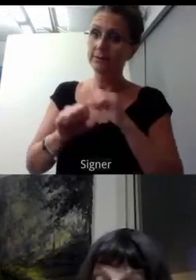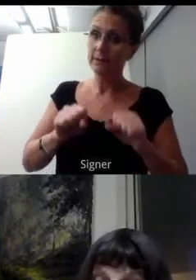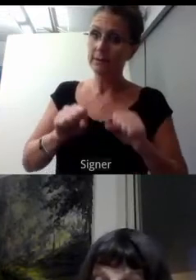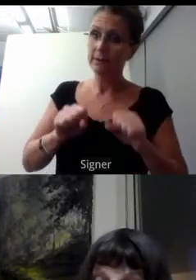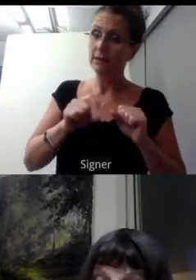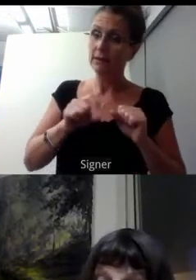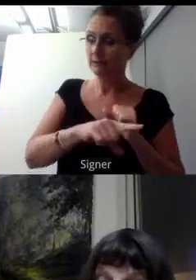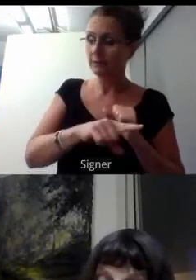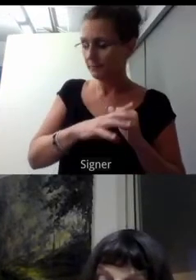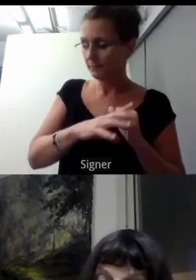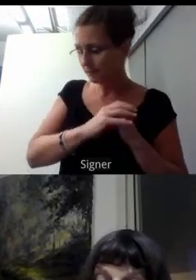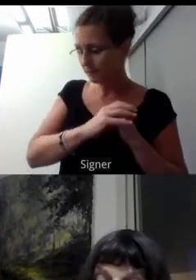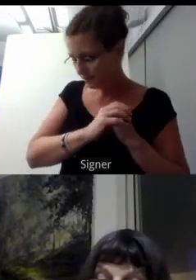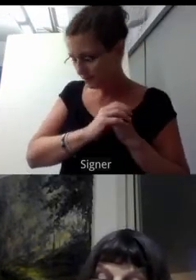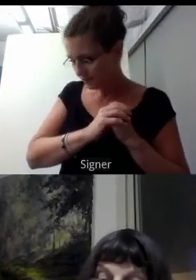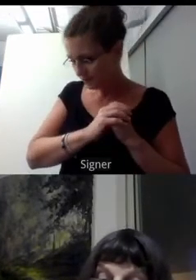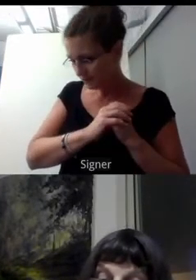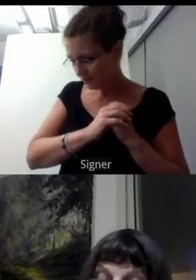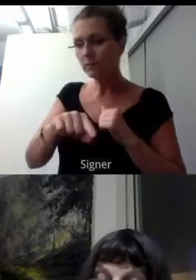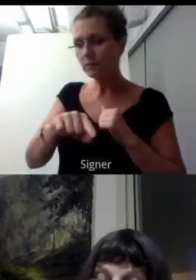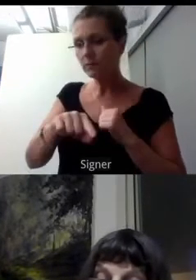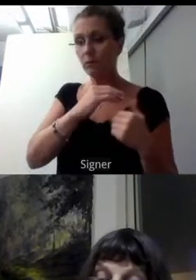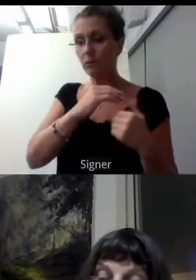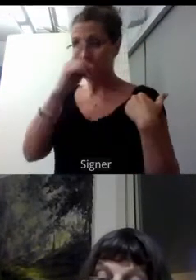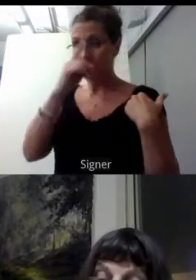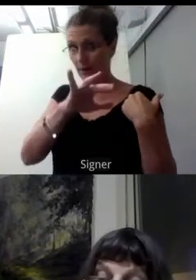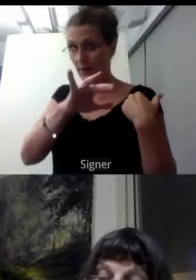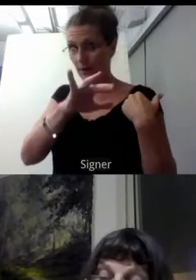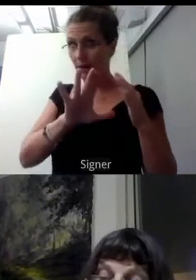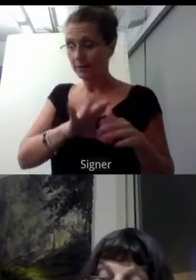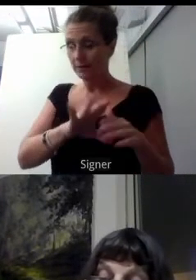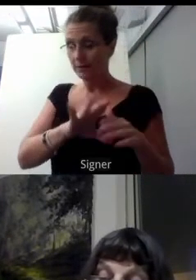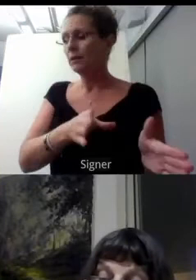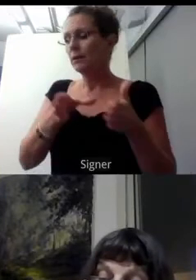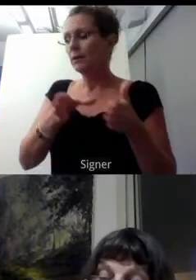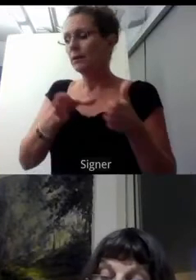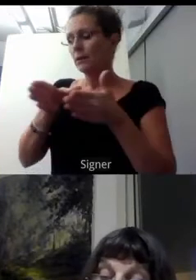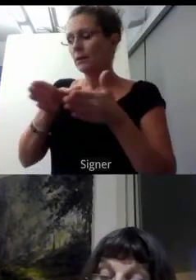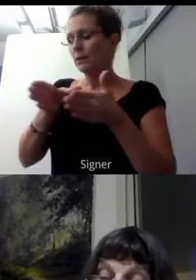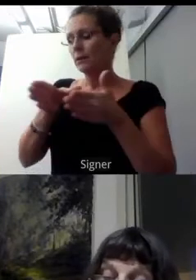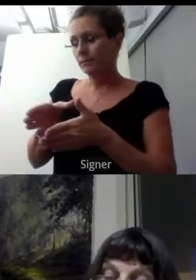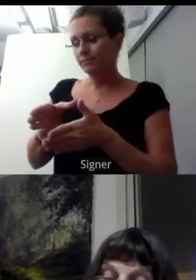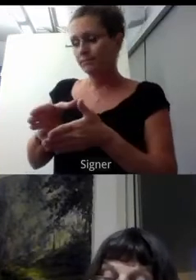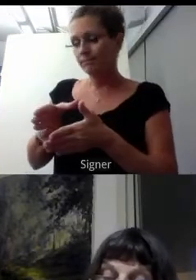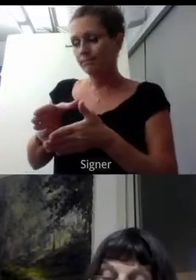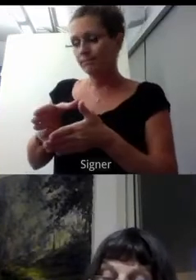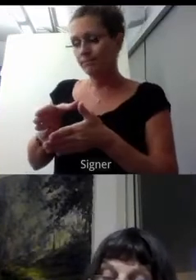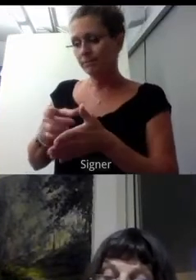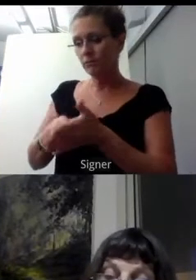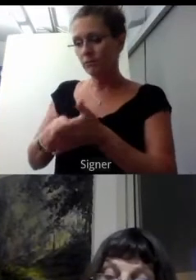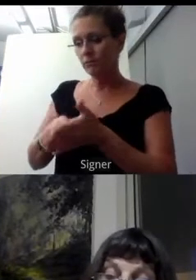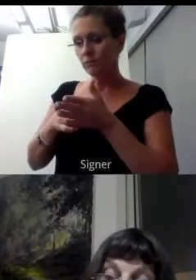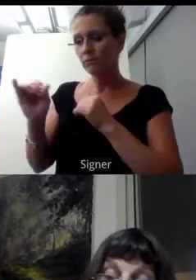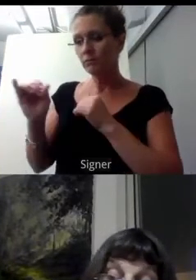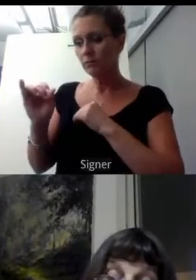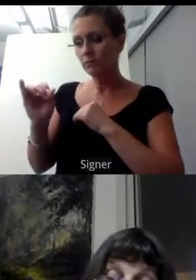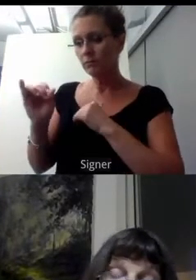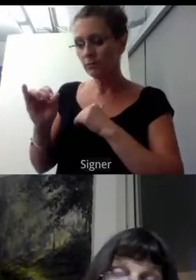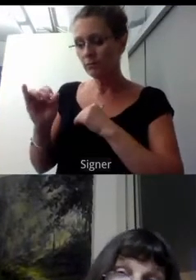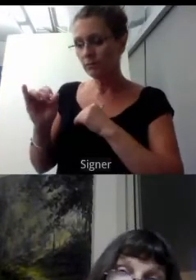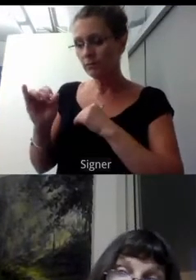that. And requirements such as this list are enforced through